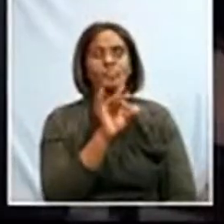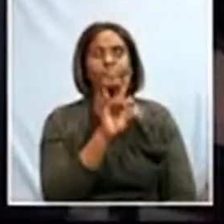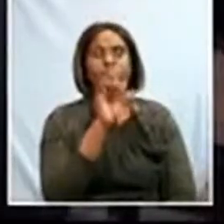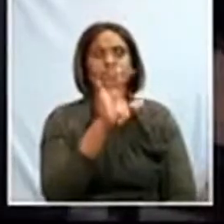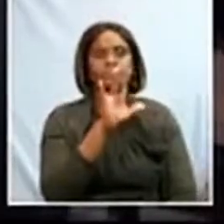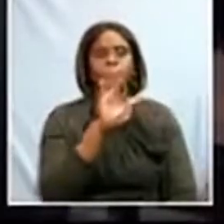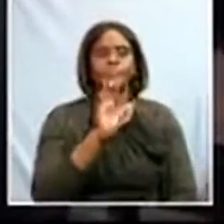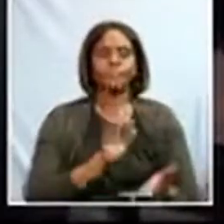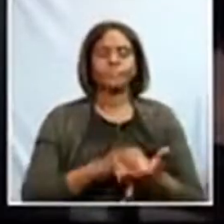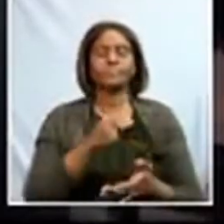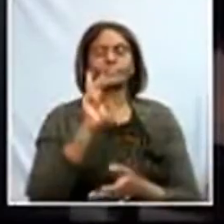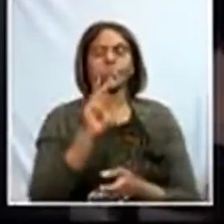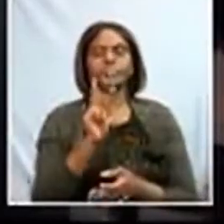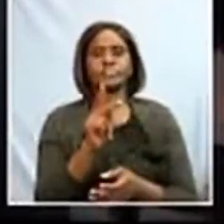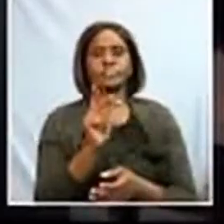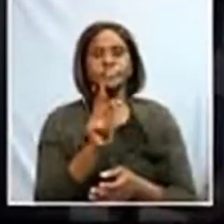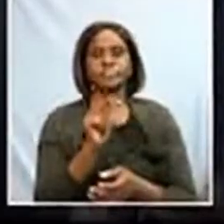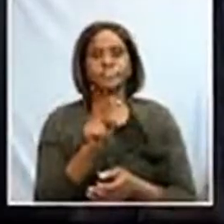285,000 kwacha,